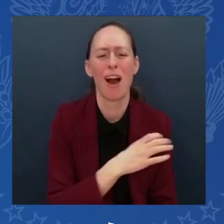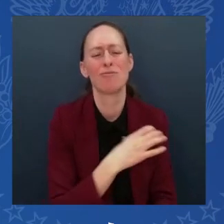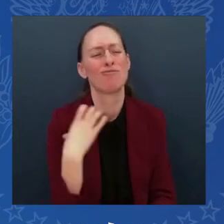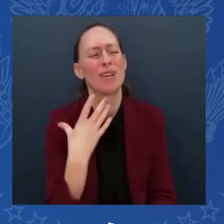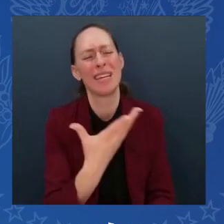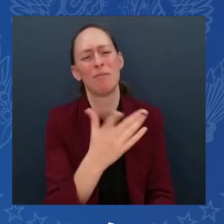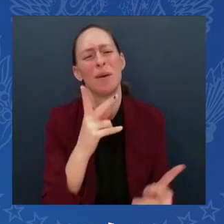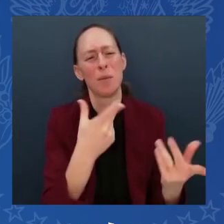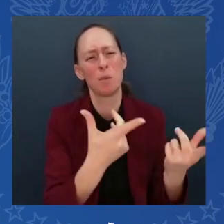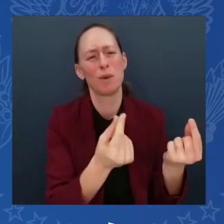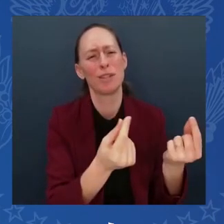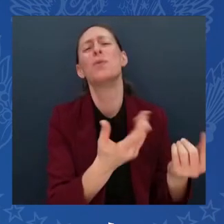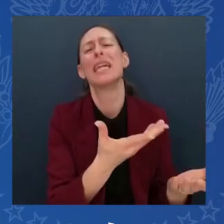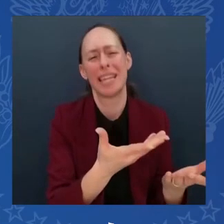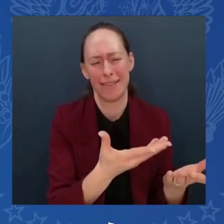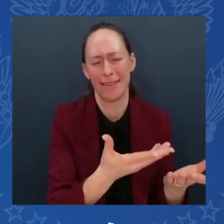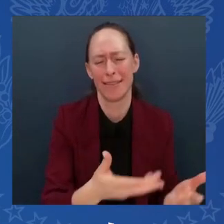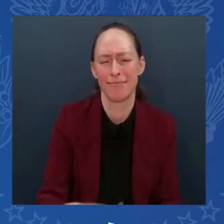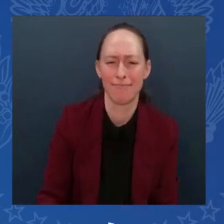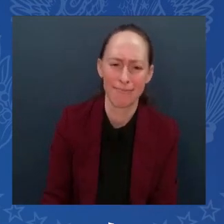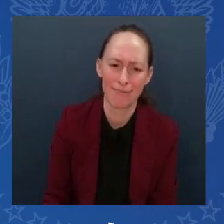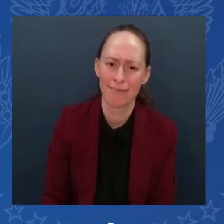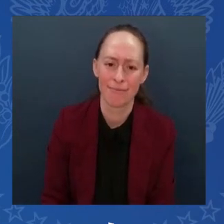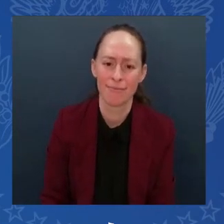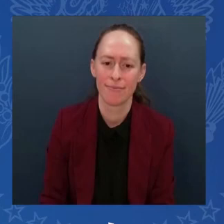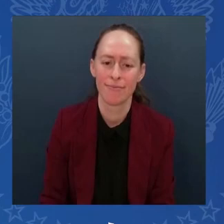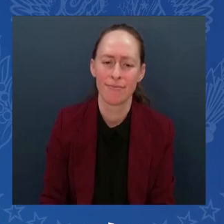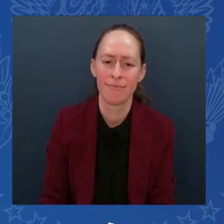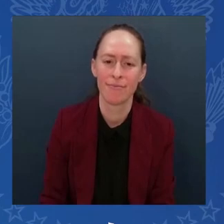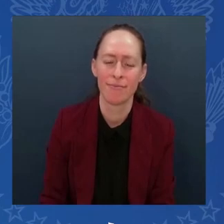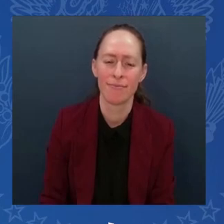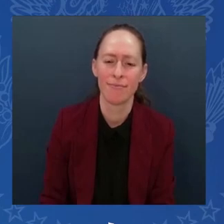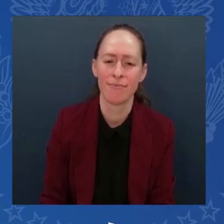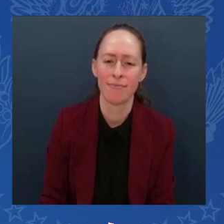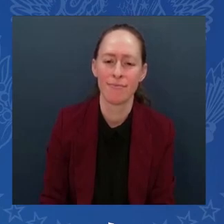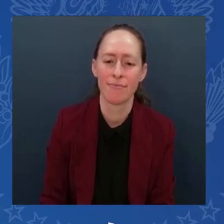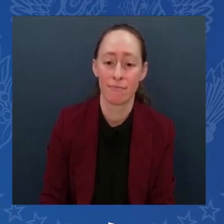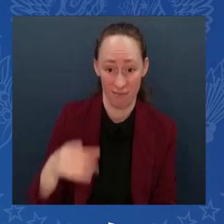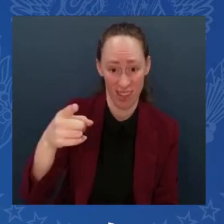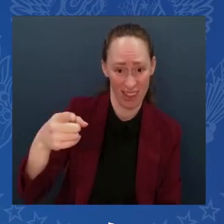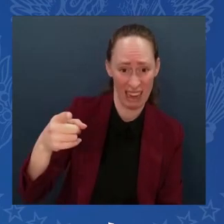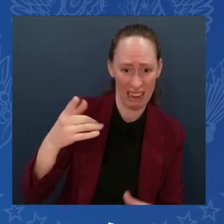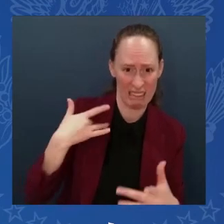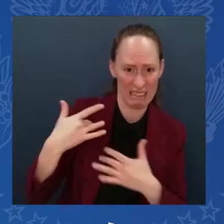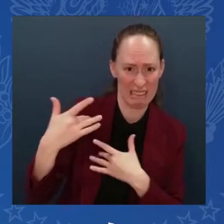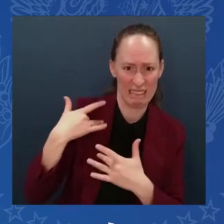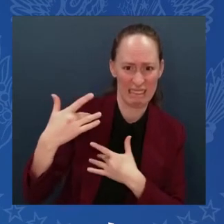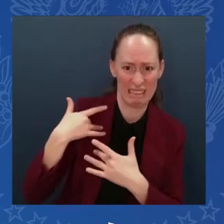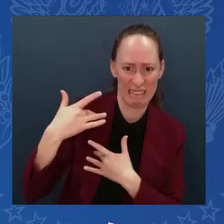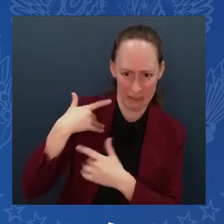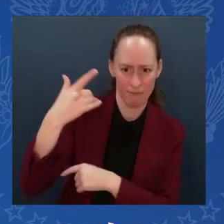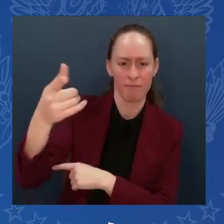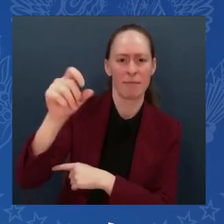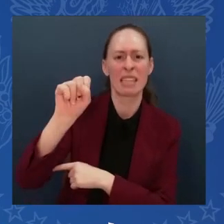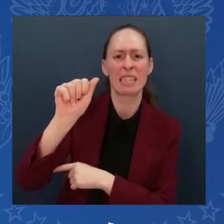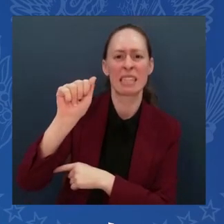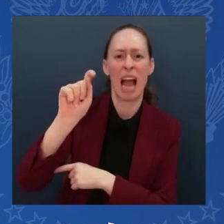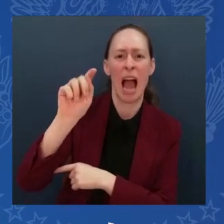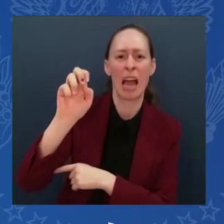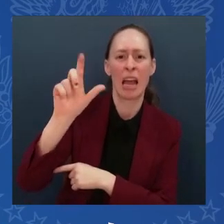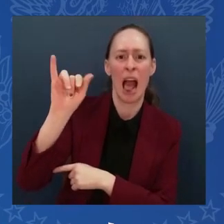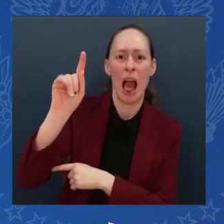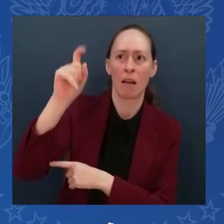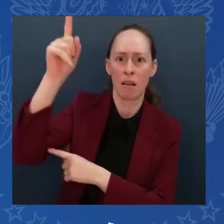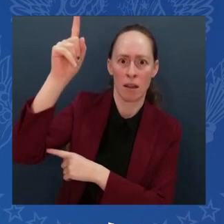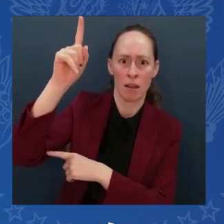how concerned are you about the anti-satellite capability that Russia is developing, and what is your administration planning to do in